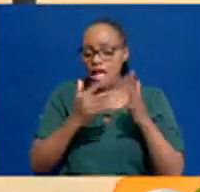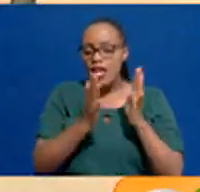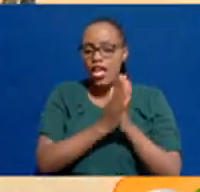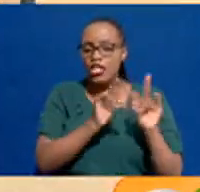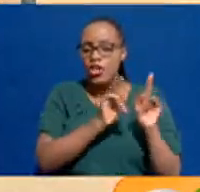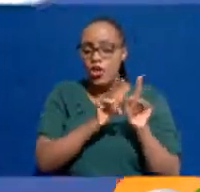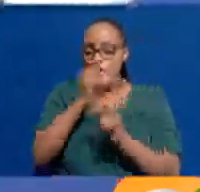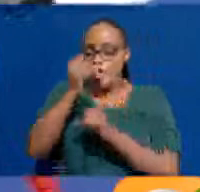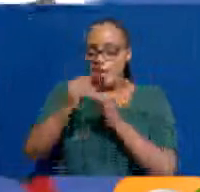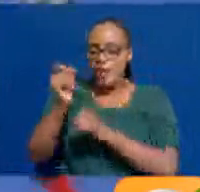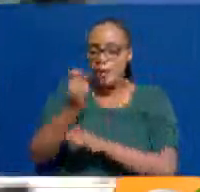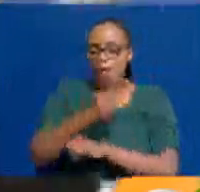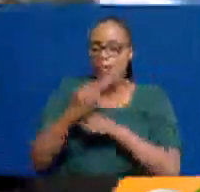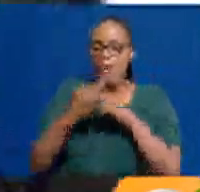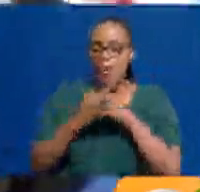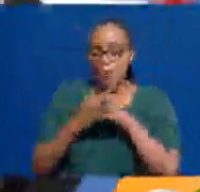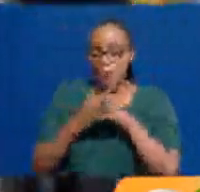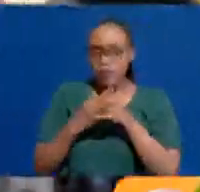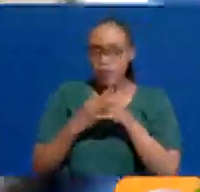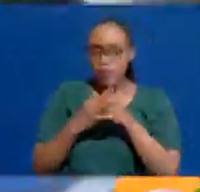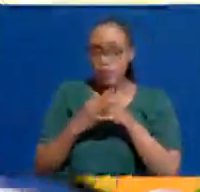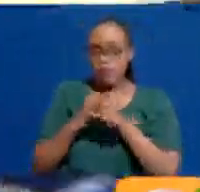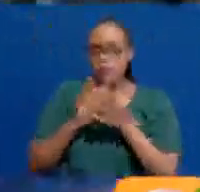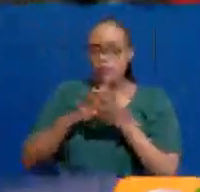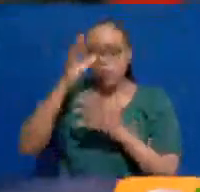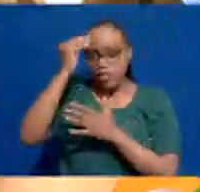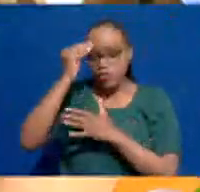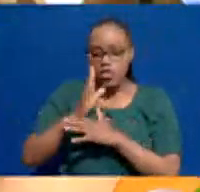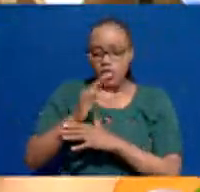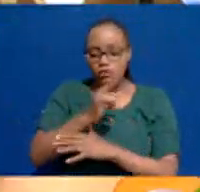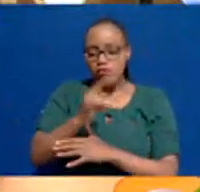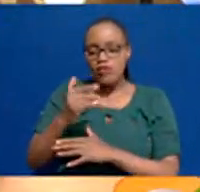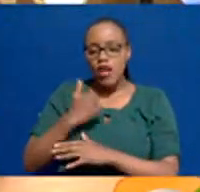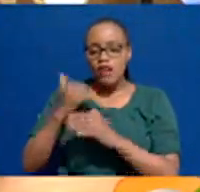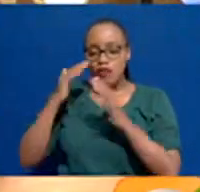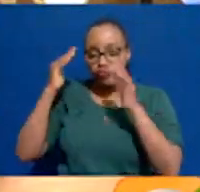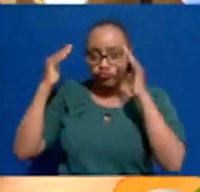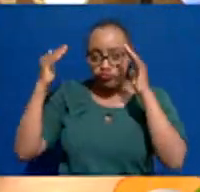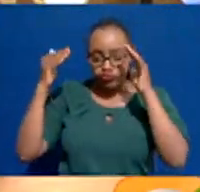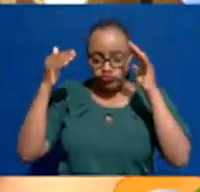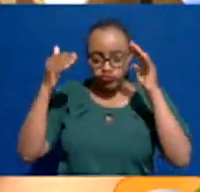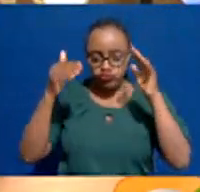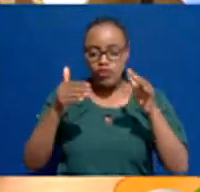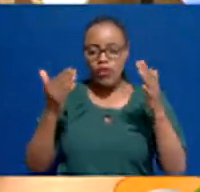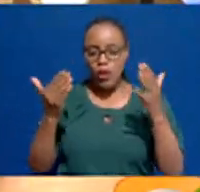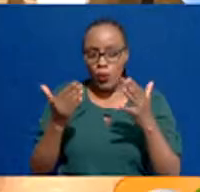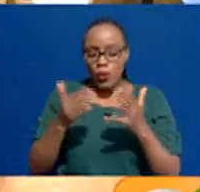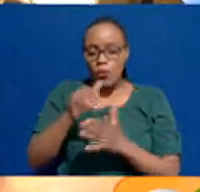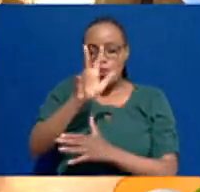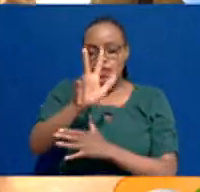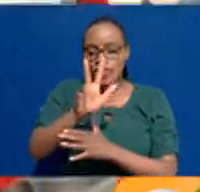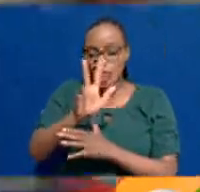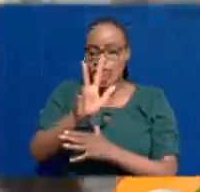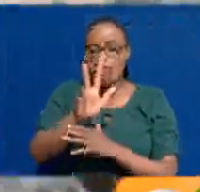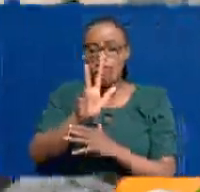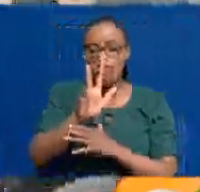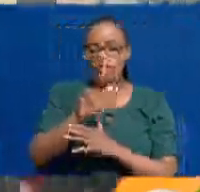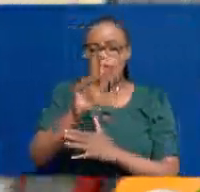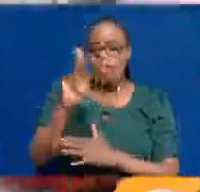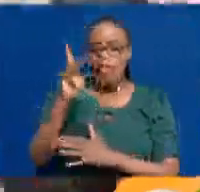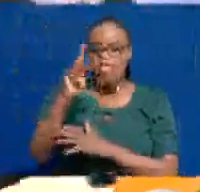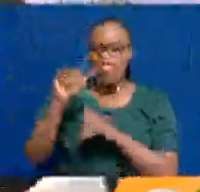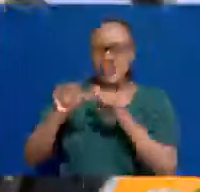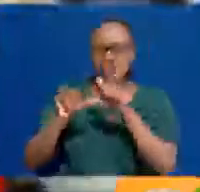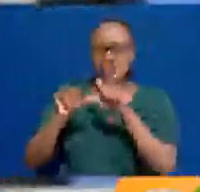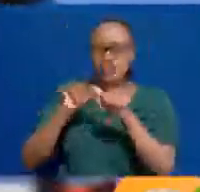of August, school children innovators shifted their concentration to the third edition of the Kenya Science